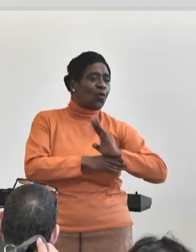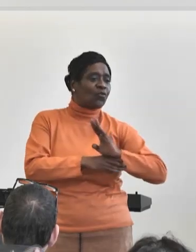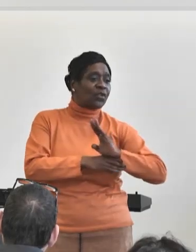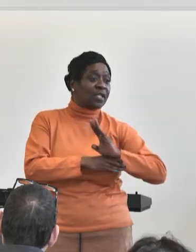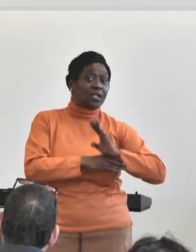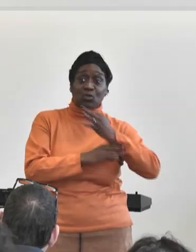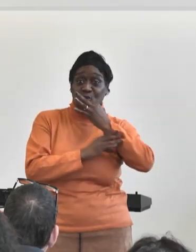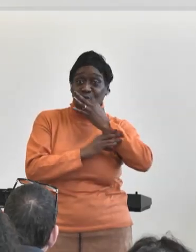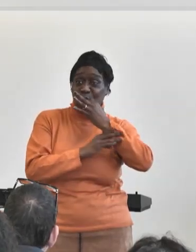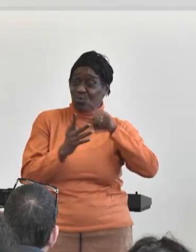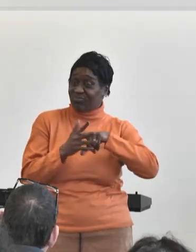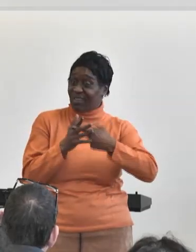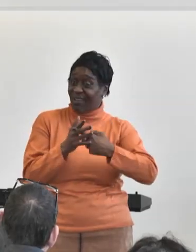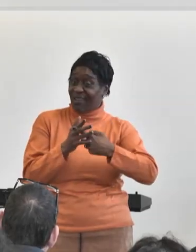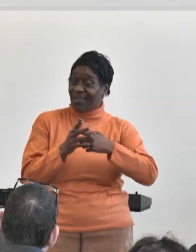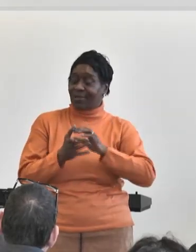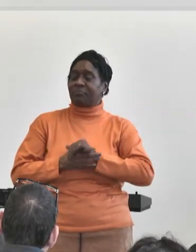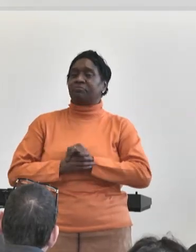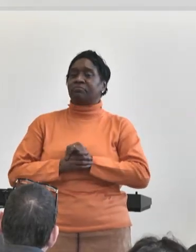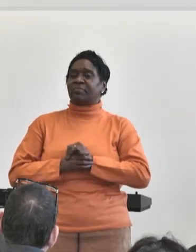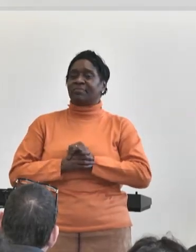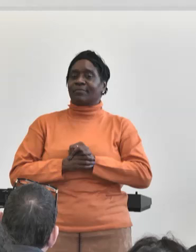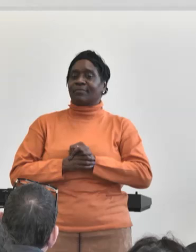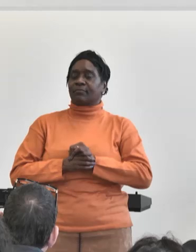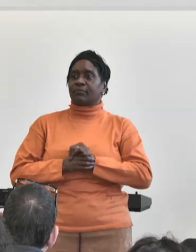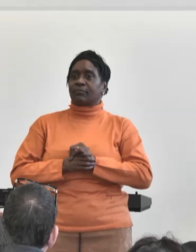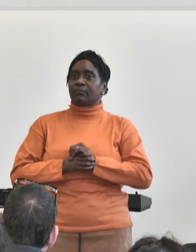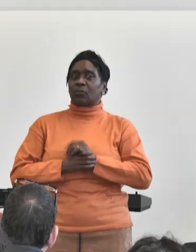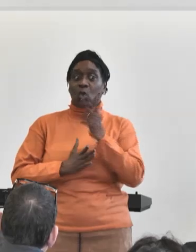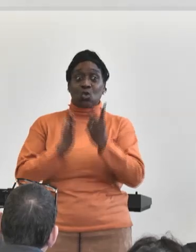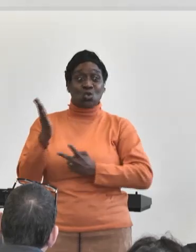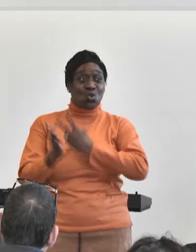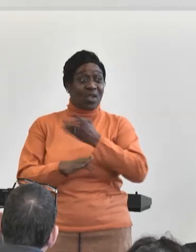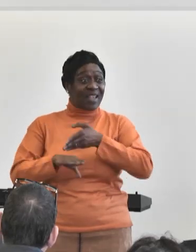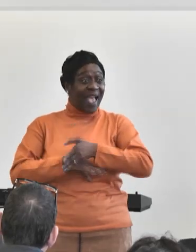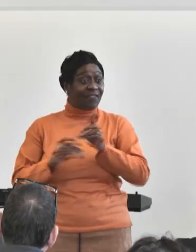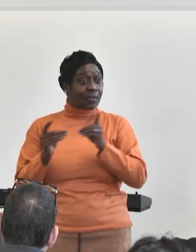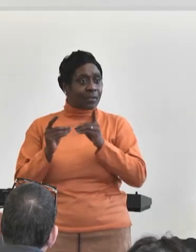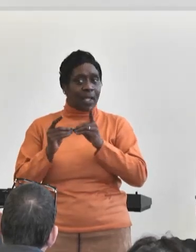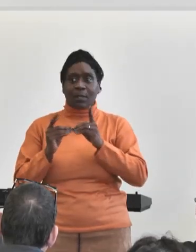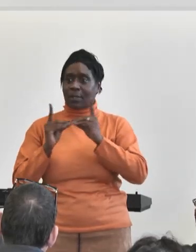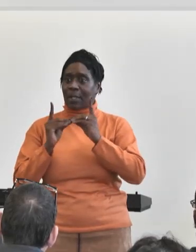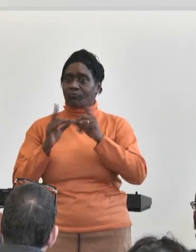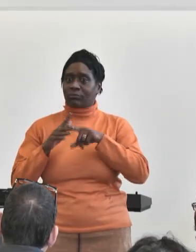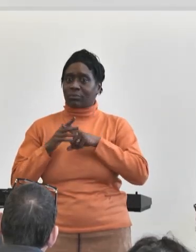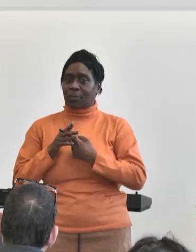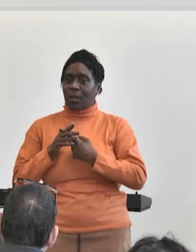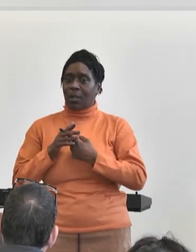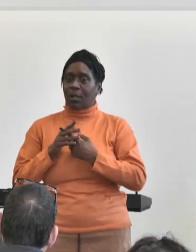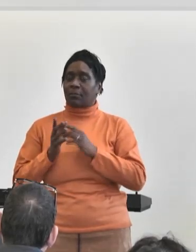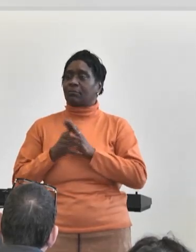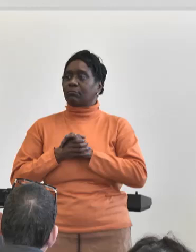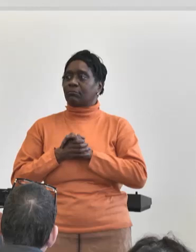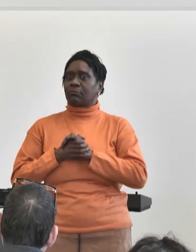on. Va a salir en unos momentos. 2 hours after the date was supposed to start. 2 horas después de que la cita iba a